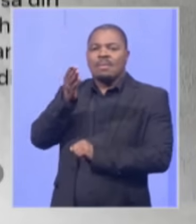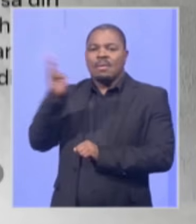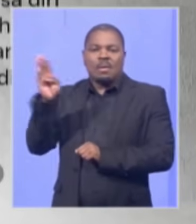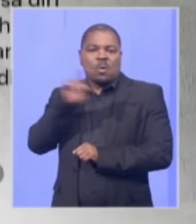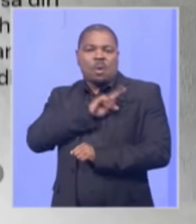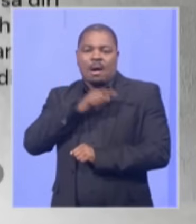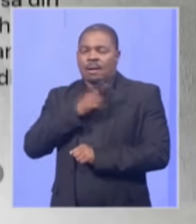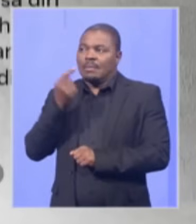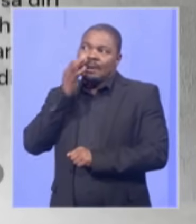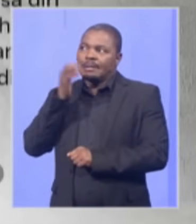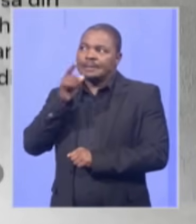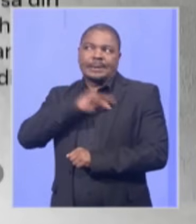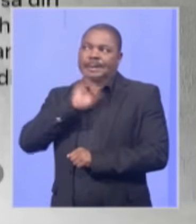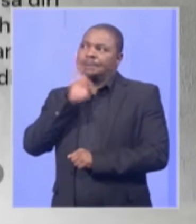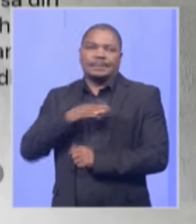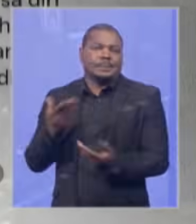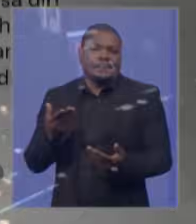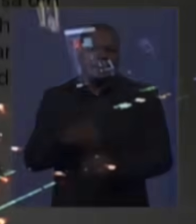bana molato.